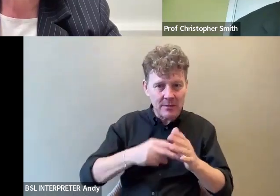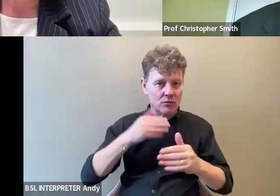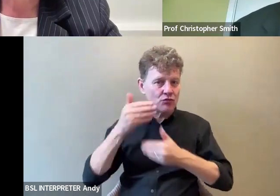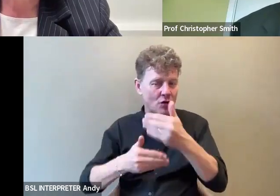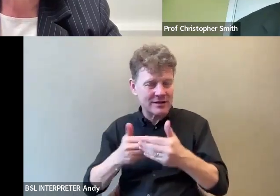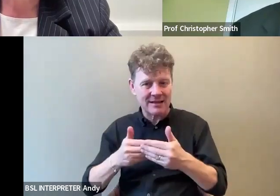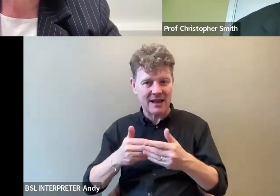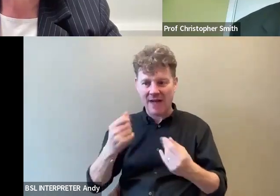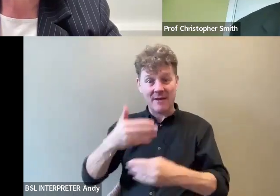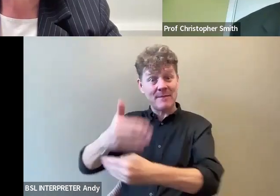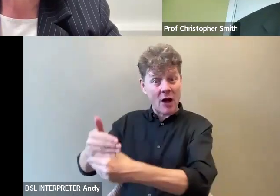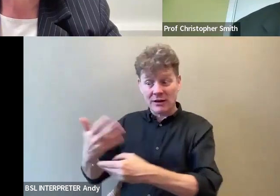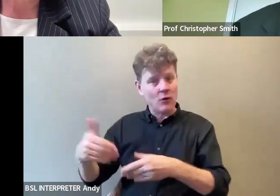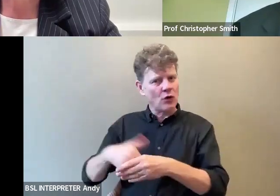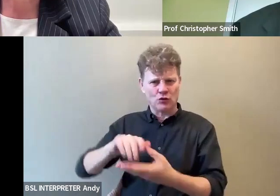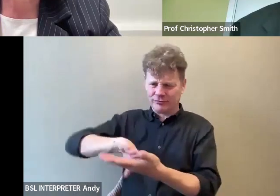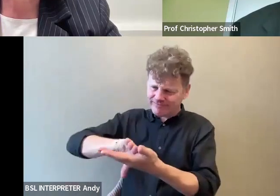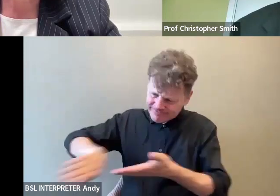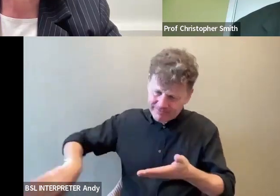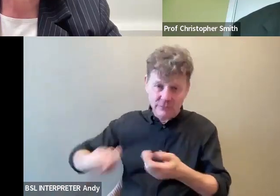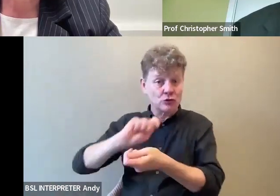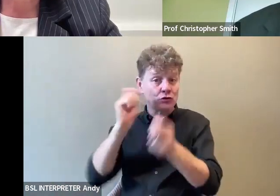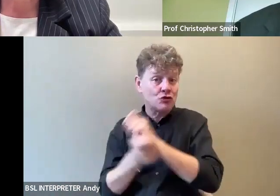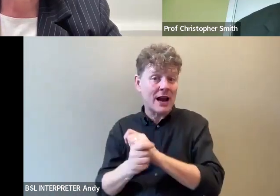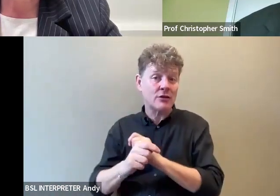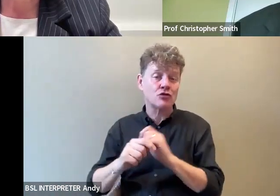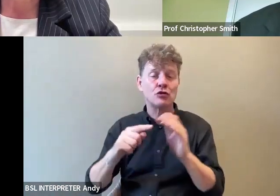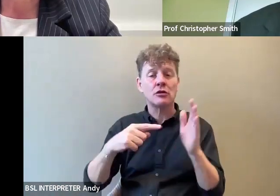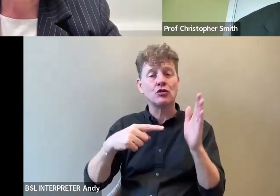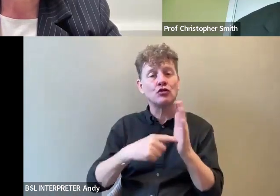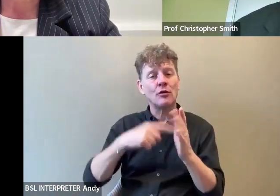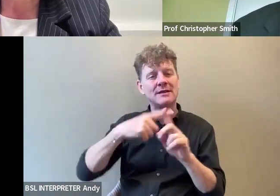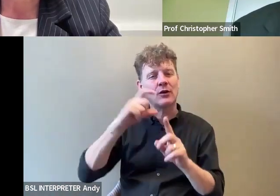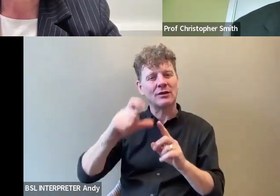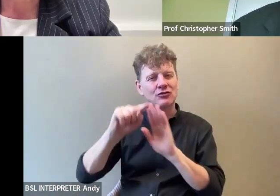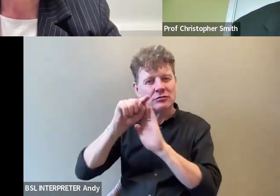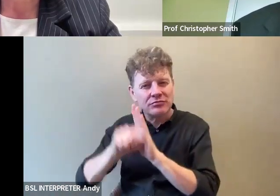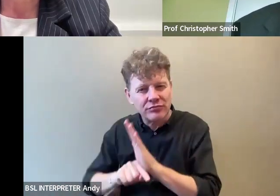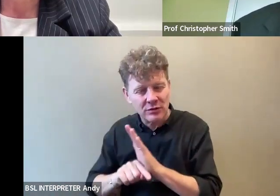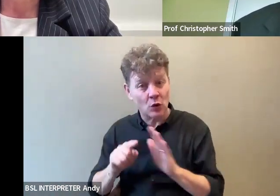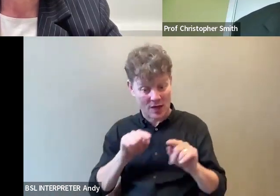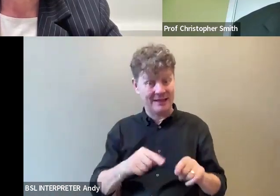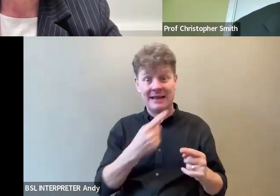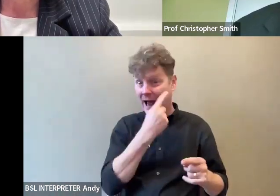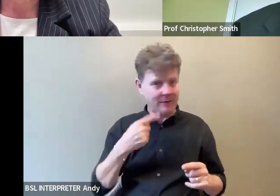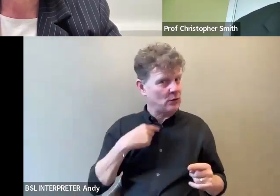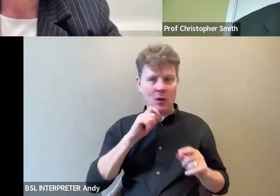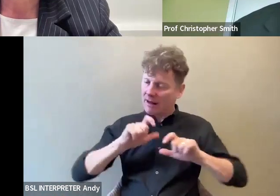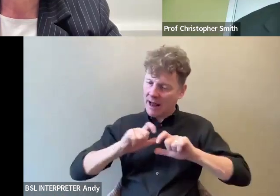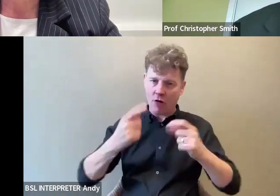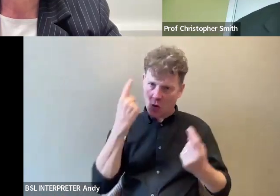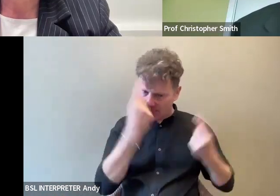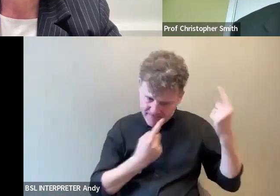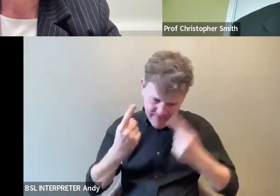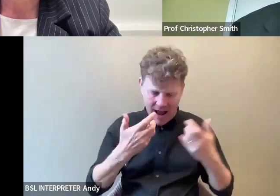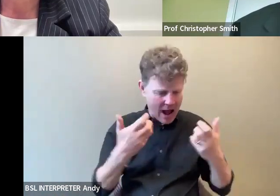to inclusion, for instance, through changes in terms and conditions. And we will continue to consider this evidence and see how it can be